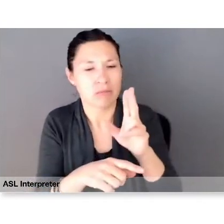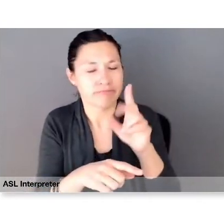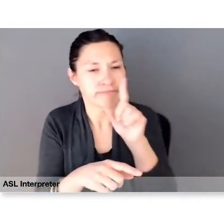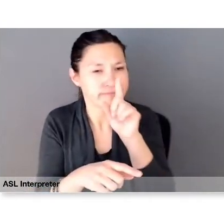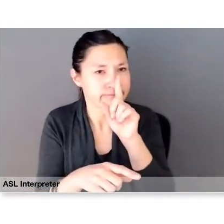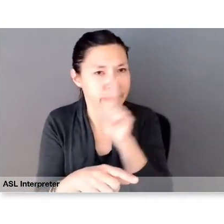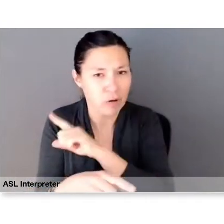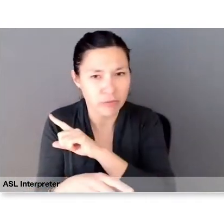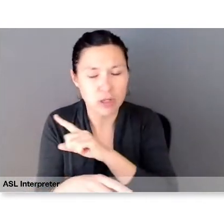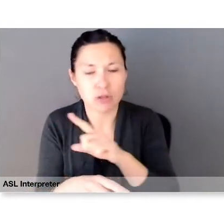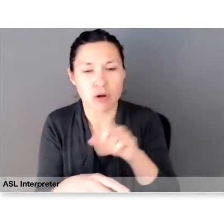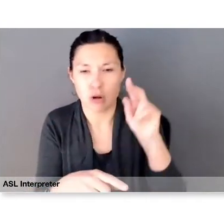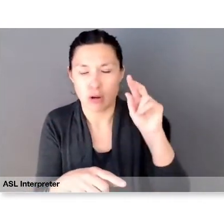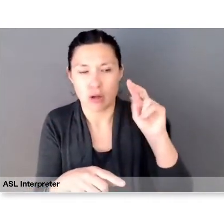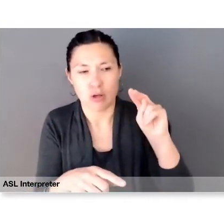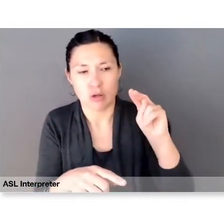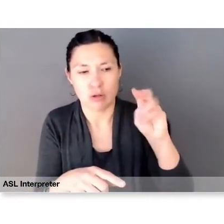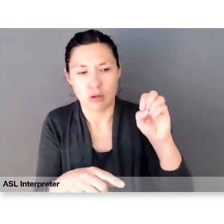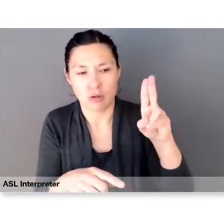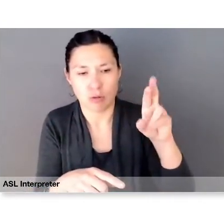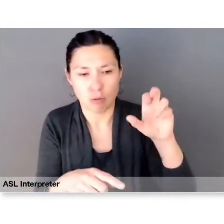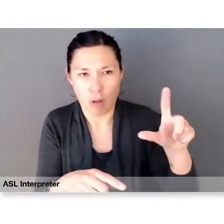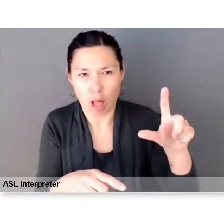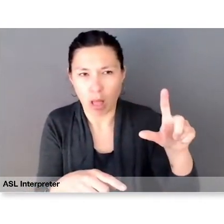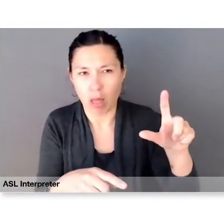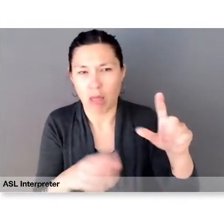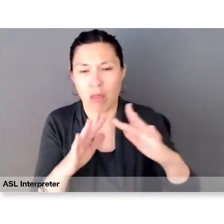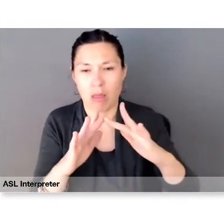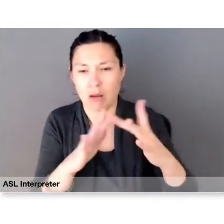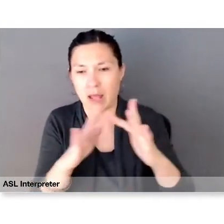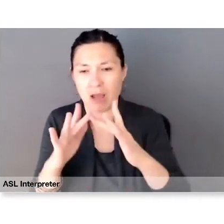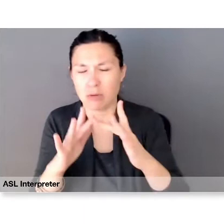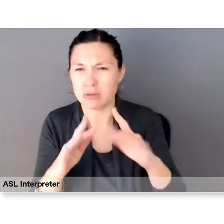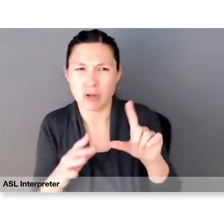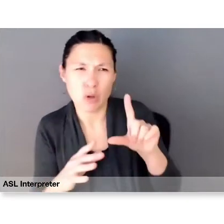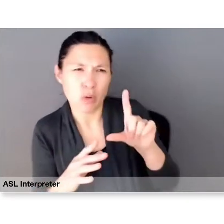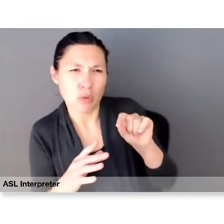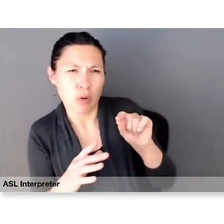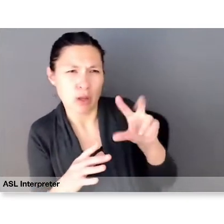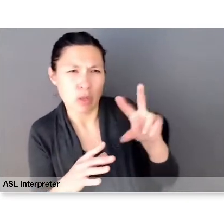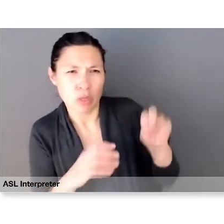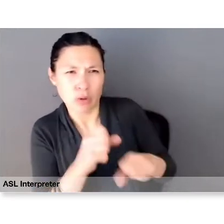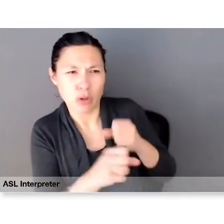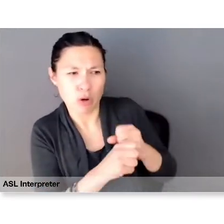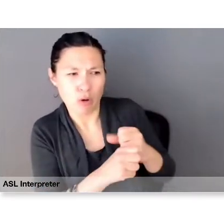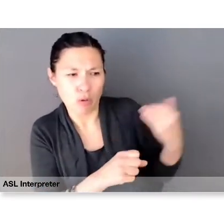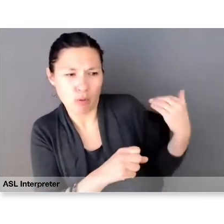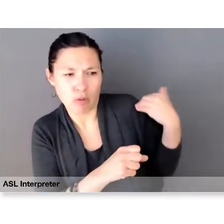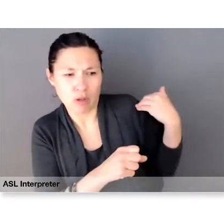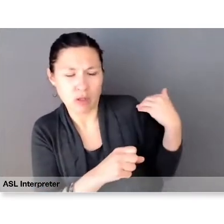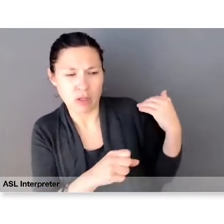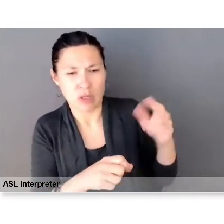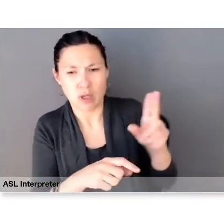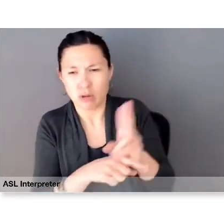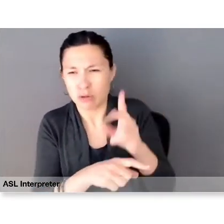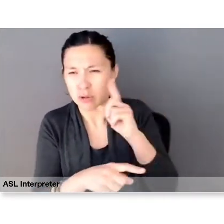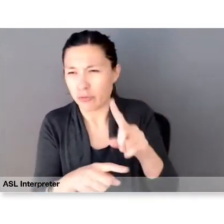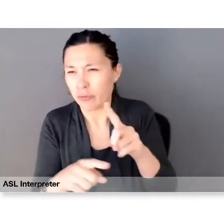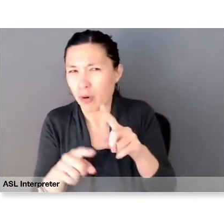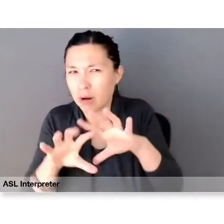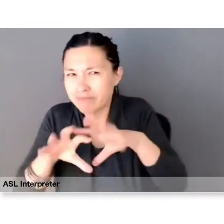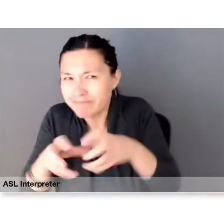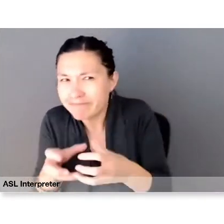These used to be used 20 and 30 years ago, primarily either for particular classes of engineering problems or in